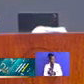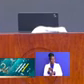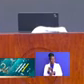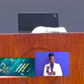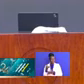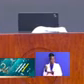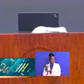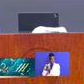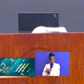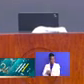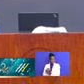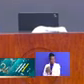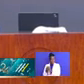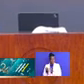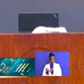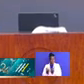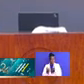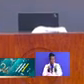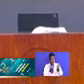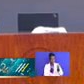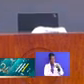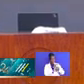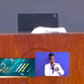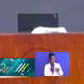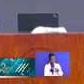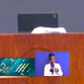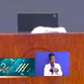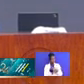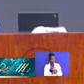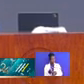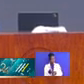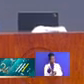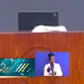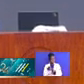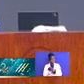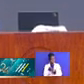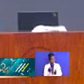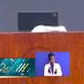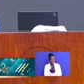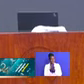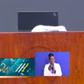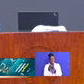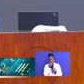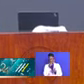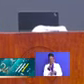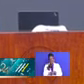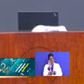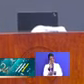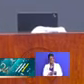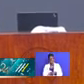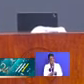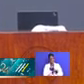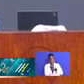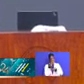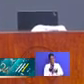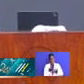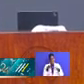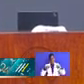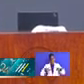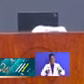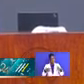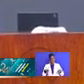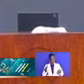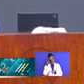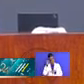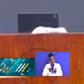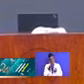me from the airport and they drove me to their National radio station and they say man of God speak to the nation let them know that you